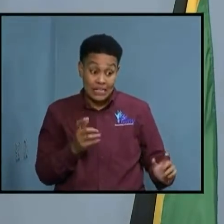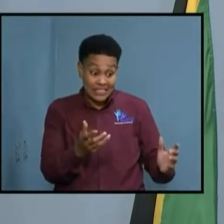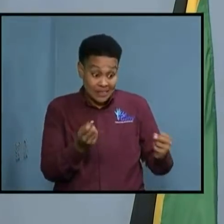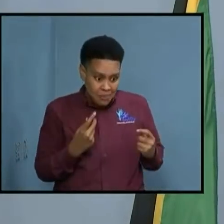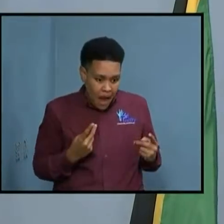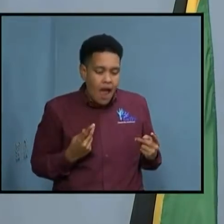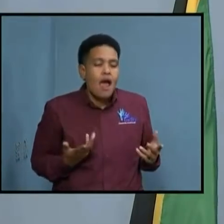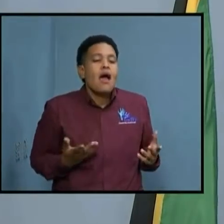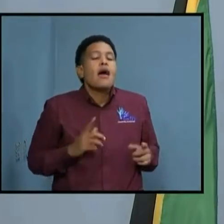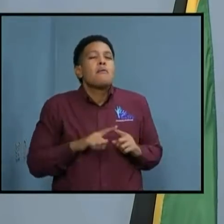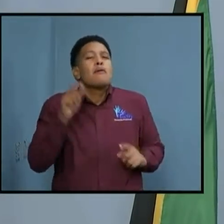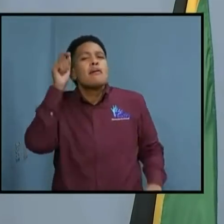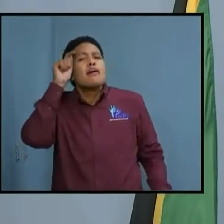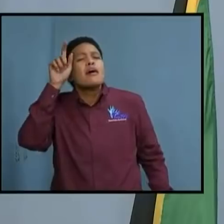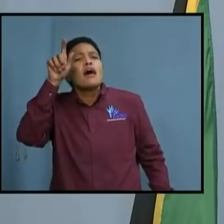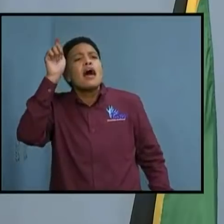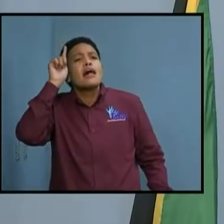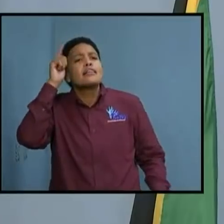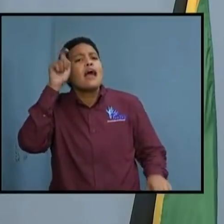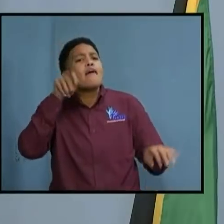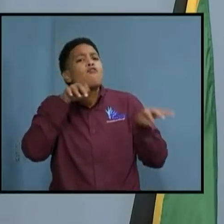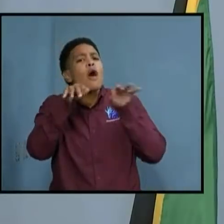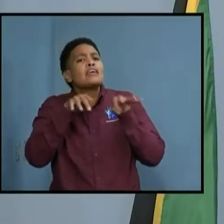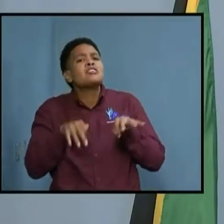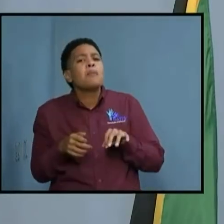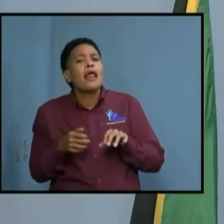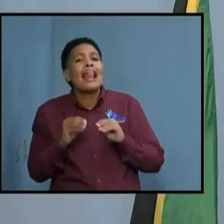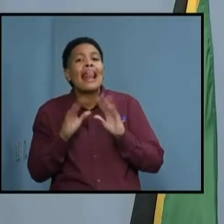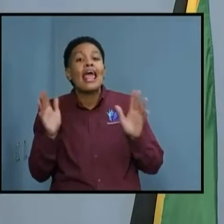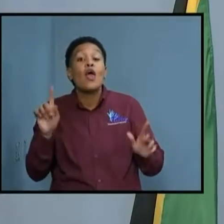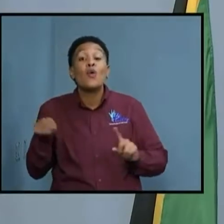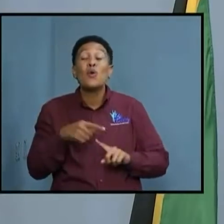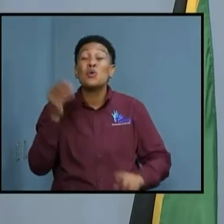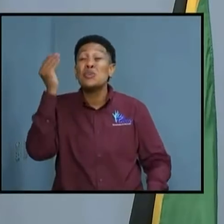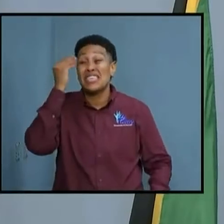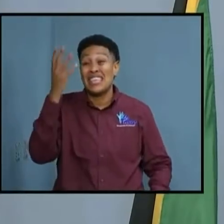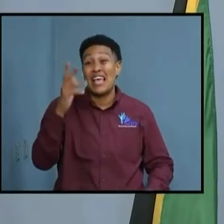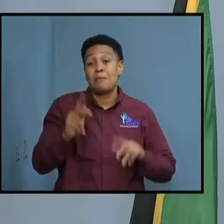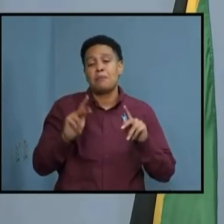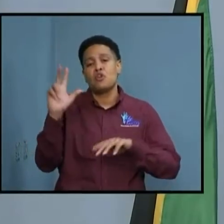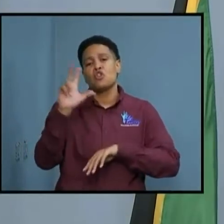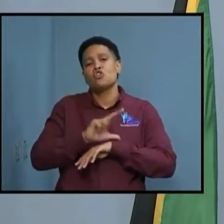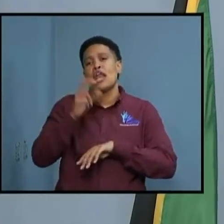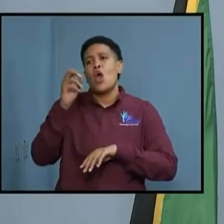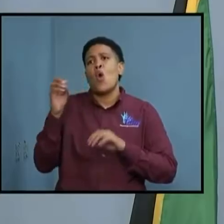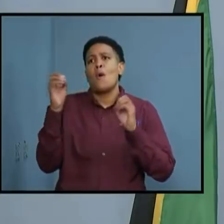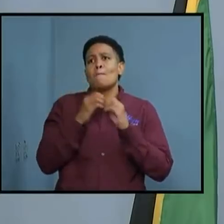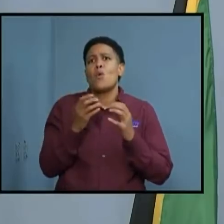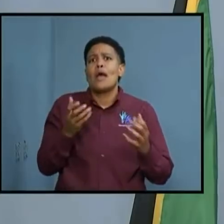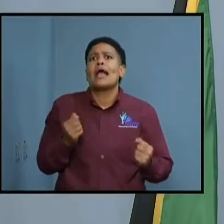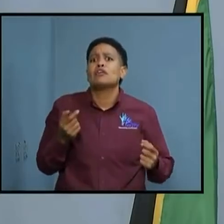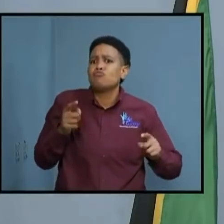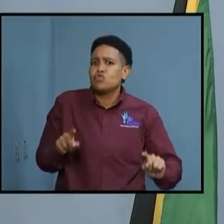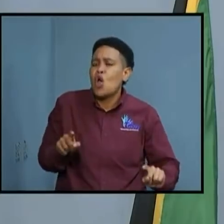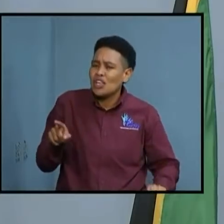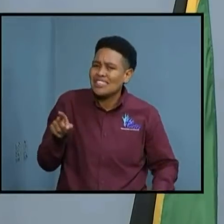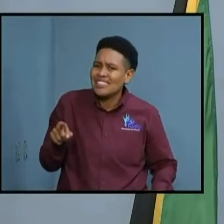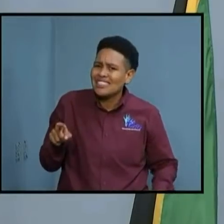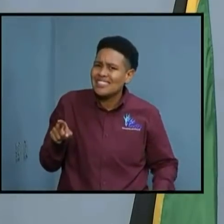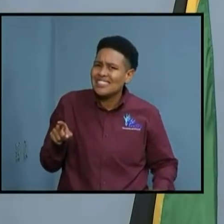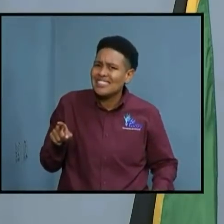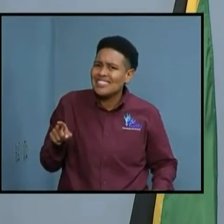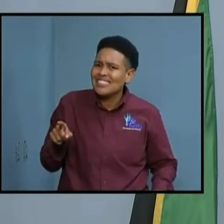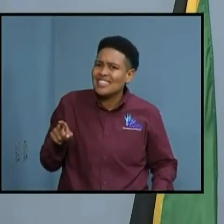But I think it has to be explained, because when we say to persons it will take 3 days or more, there are